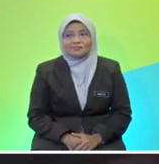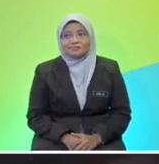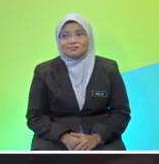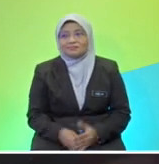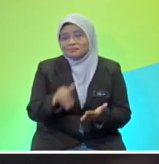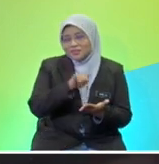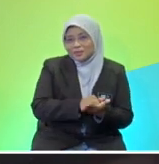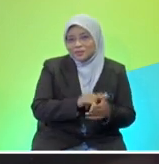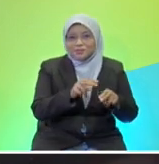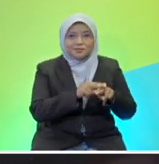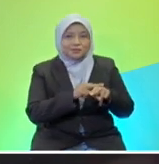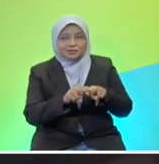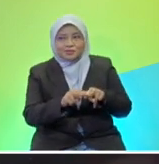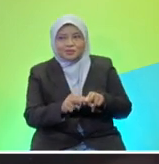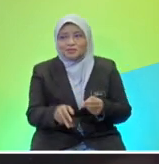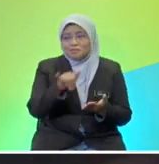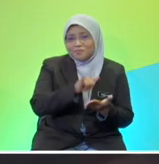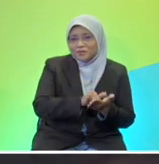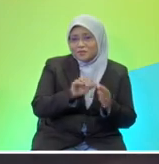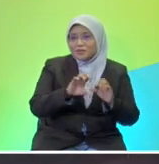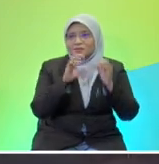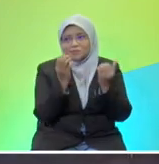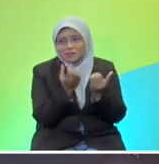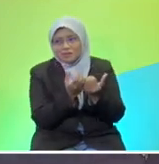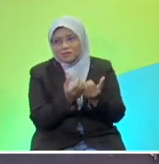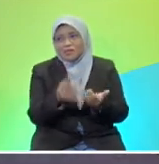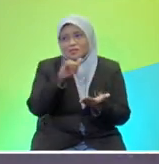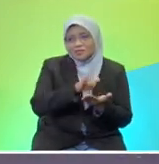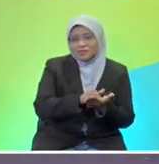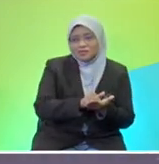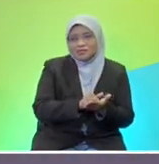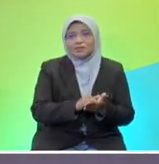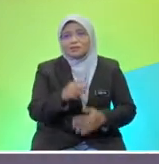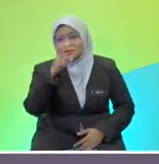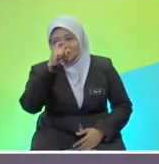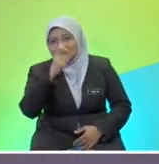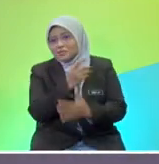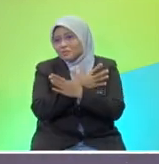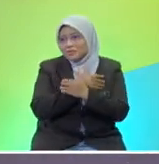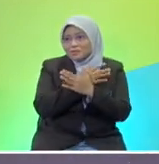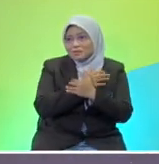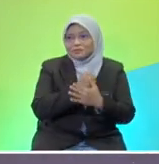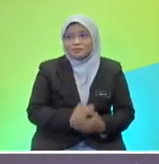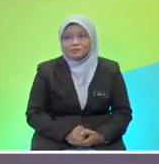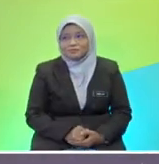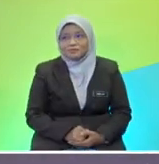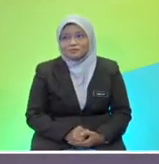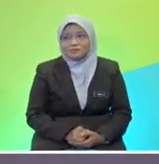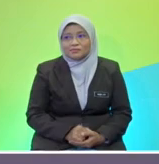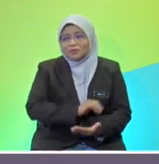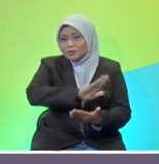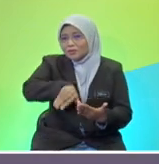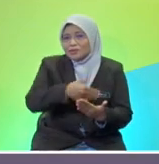This is a train, this is a ball, this is a teddy, this is a doll. All the girls and all